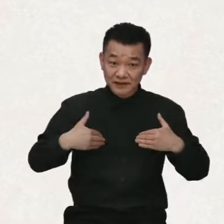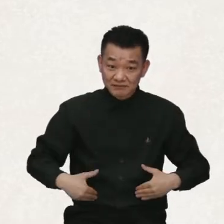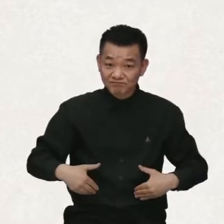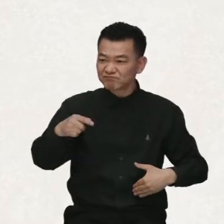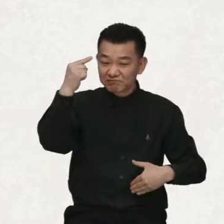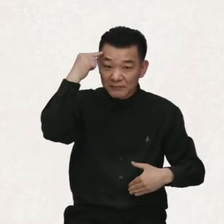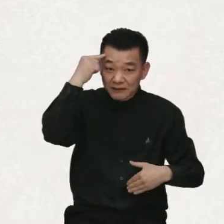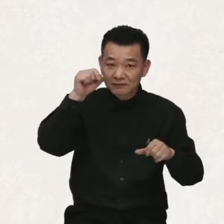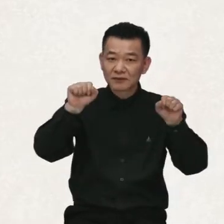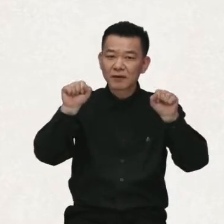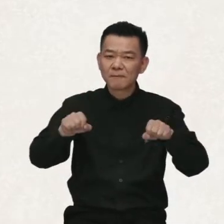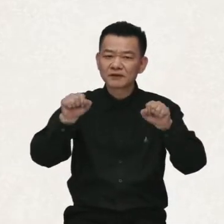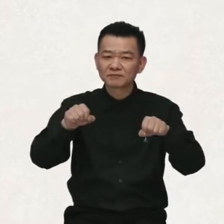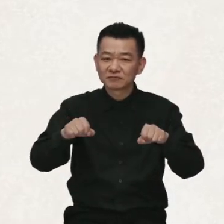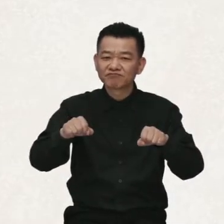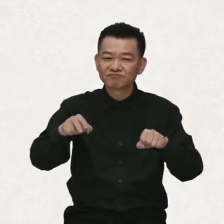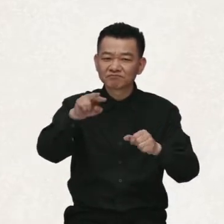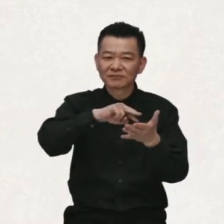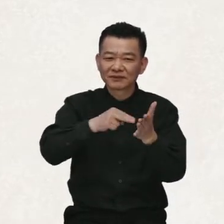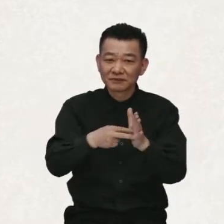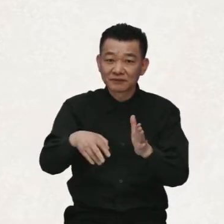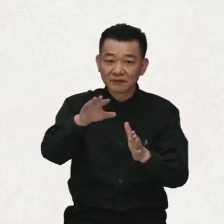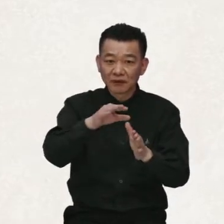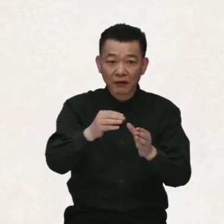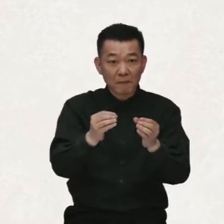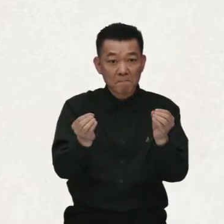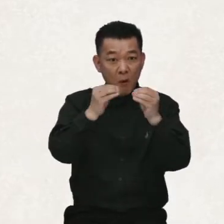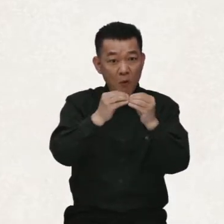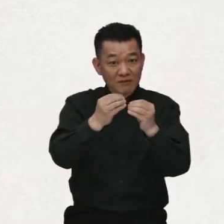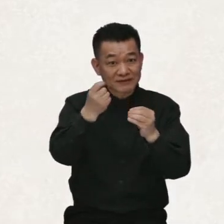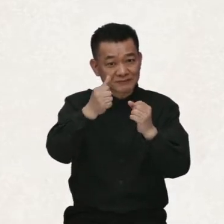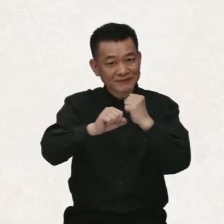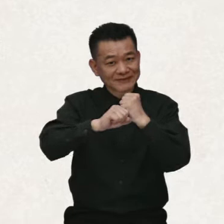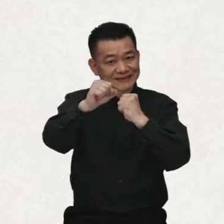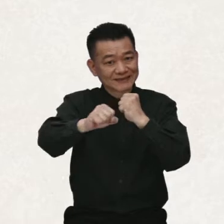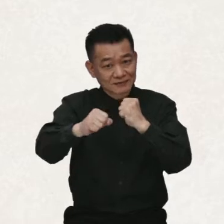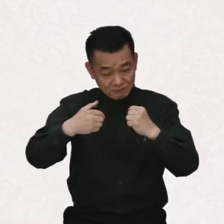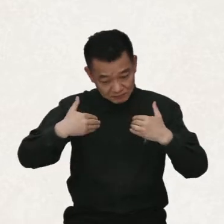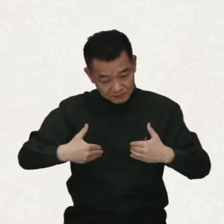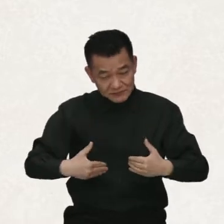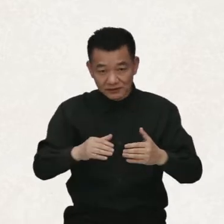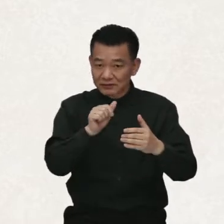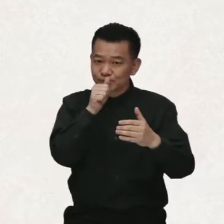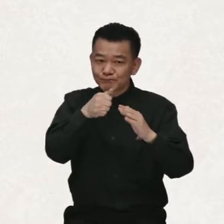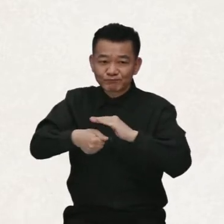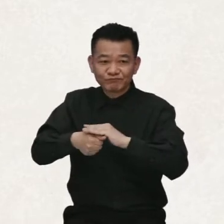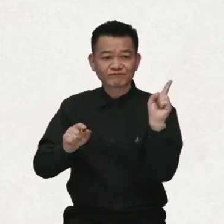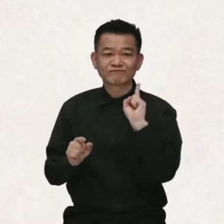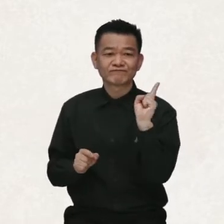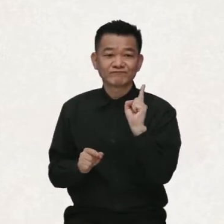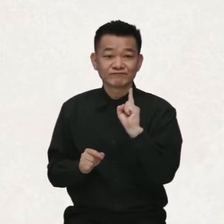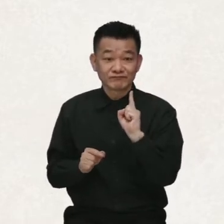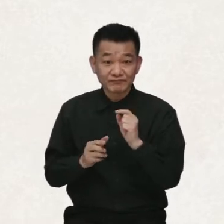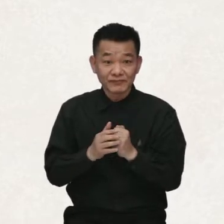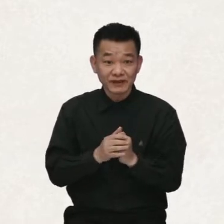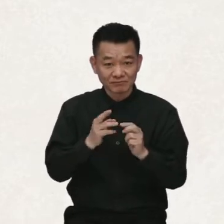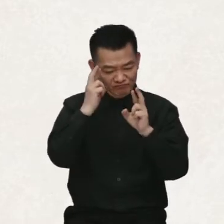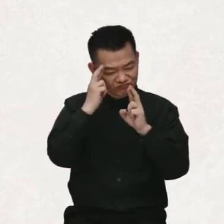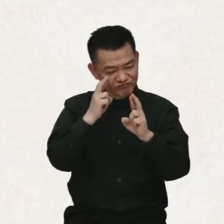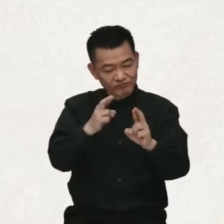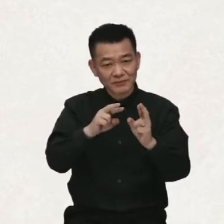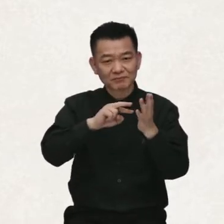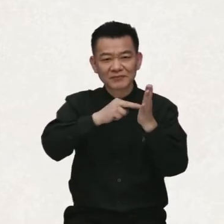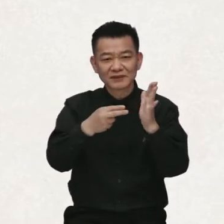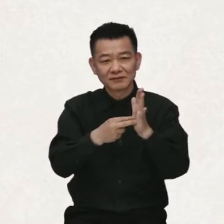respected for who they are, without changing, distorting, or hiding their physical and mental abilities and states of recognition as